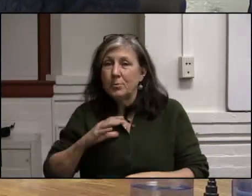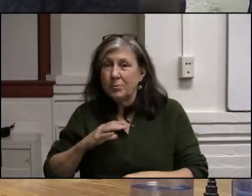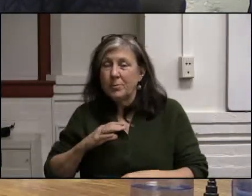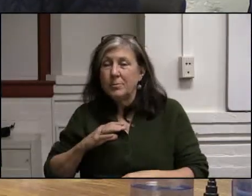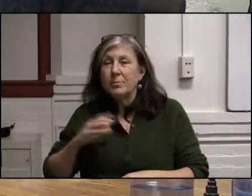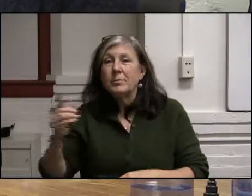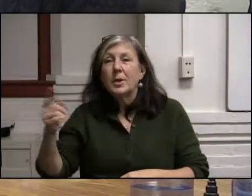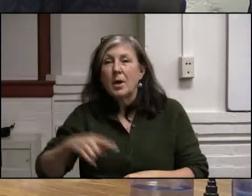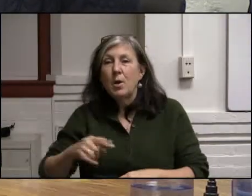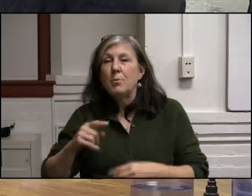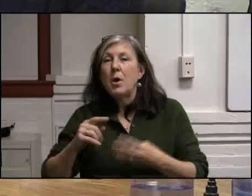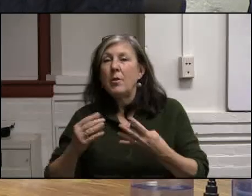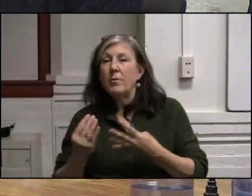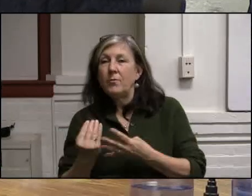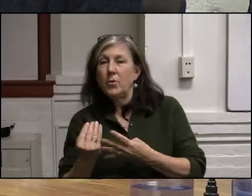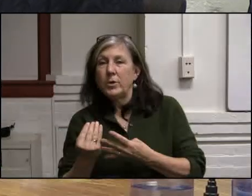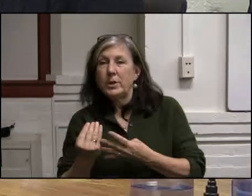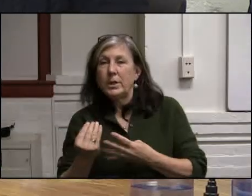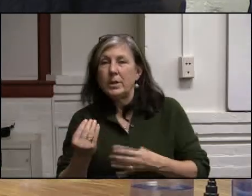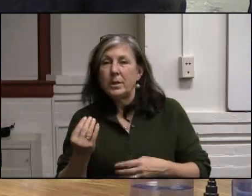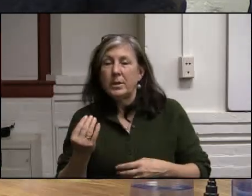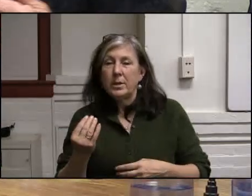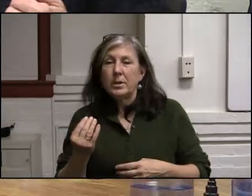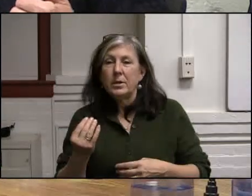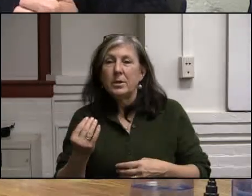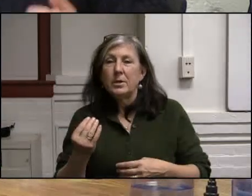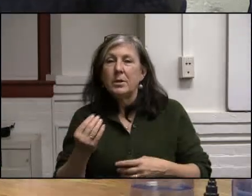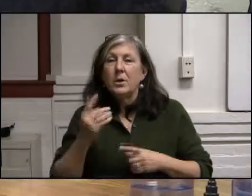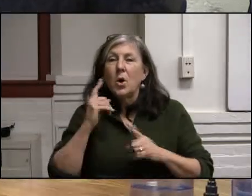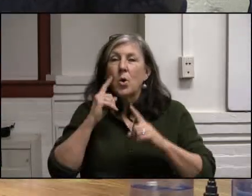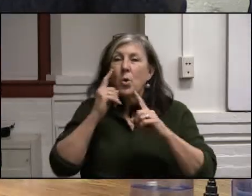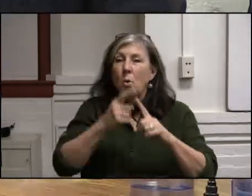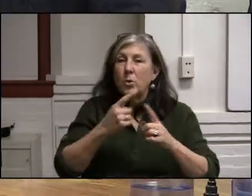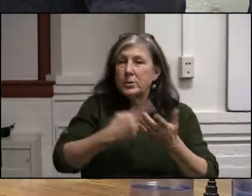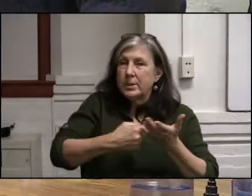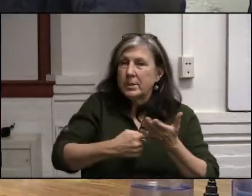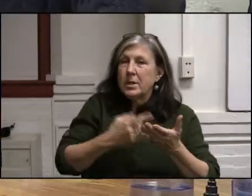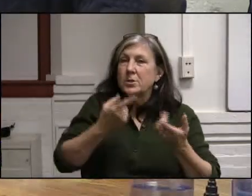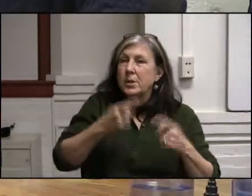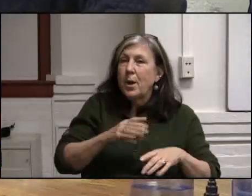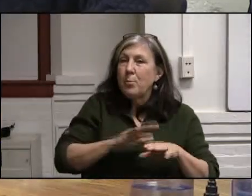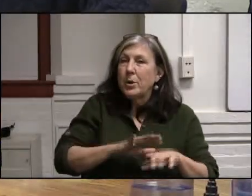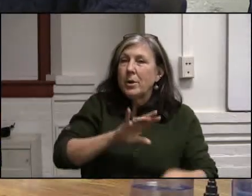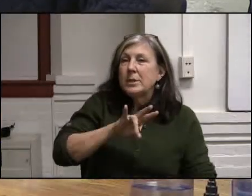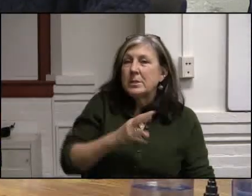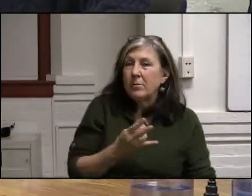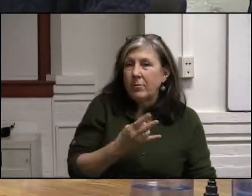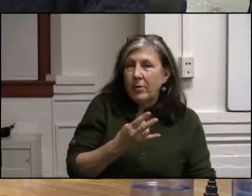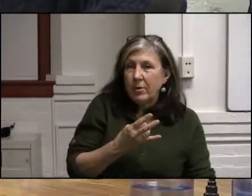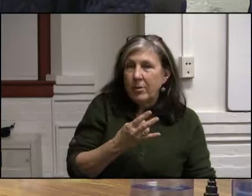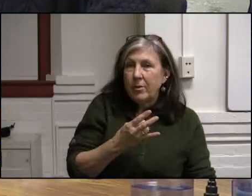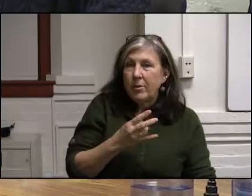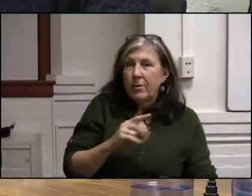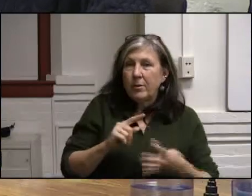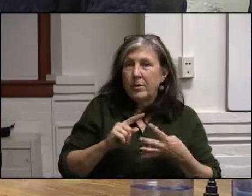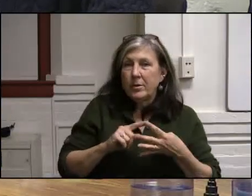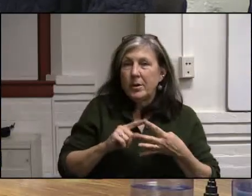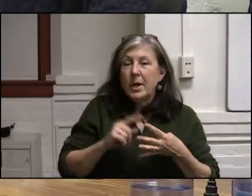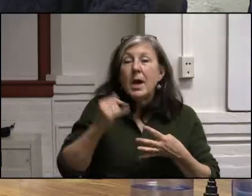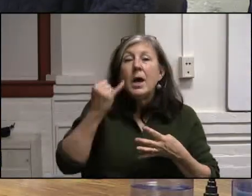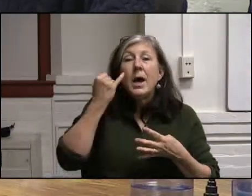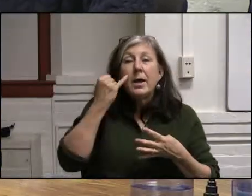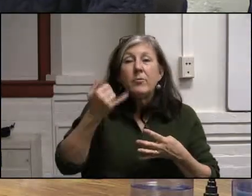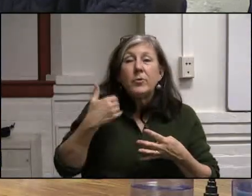goals discussion happen on the 7th. And I also think that if you have